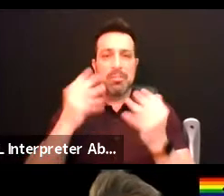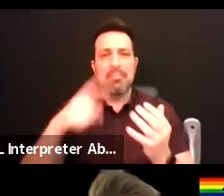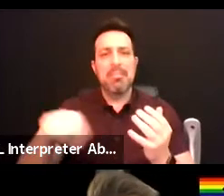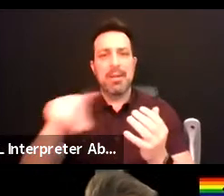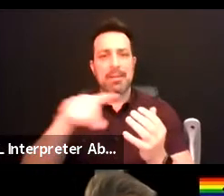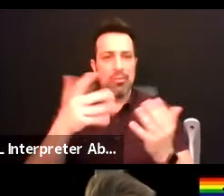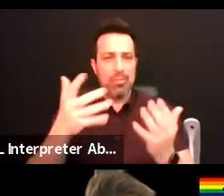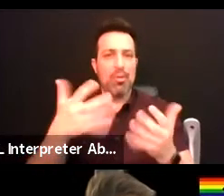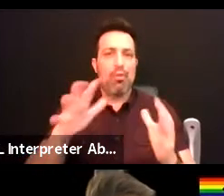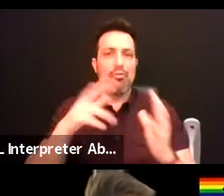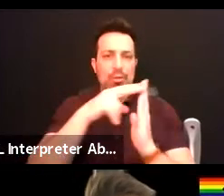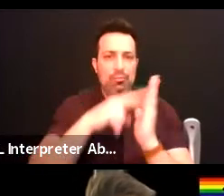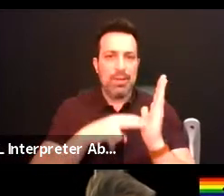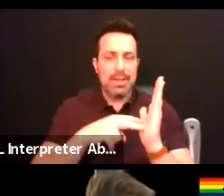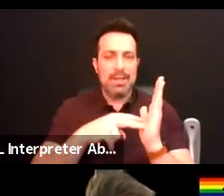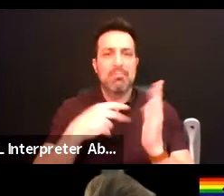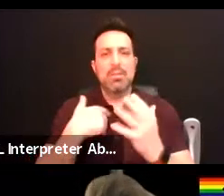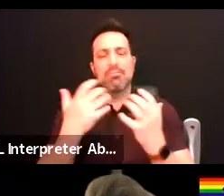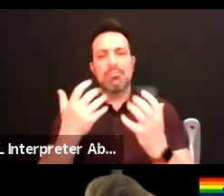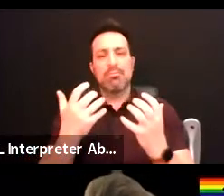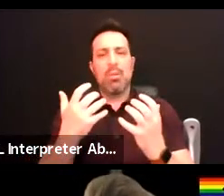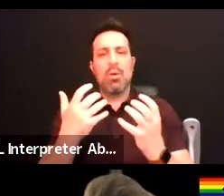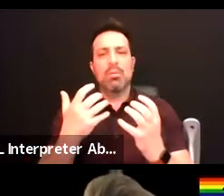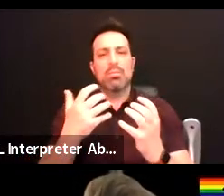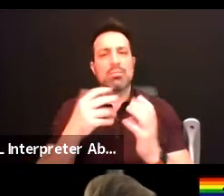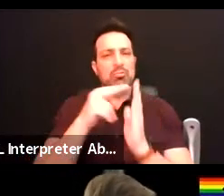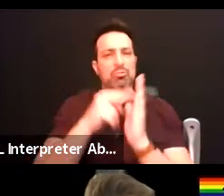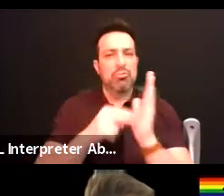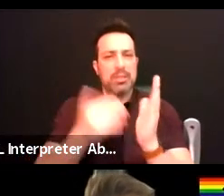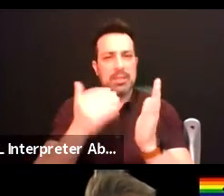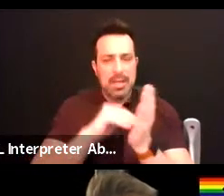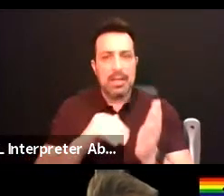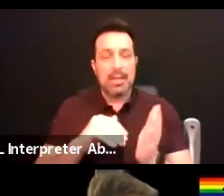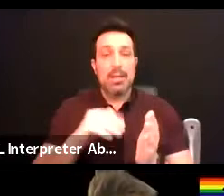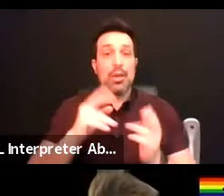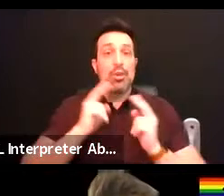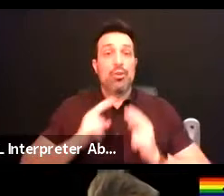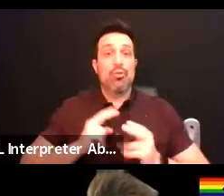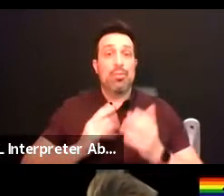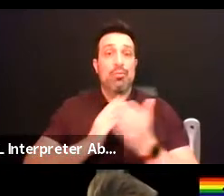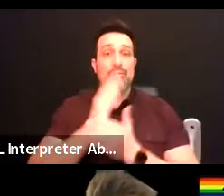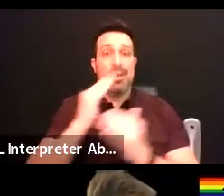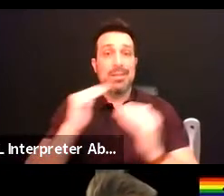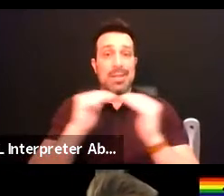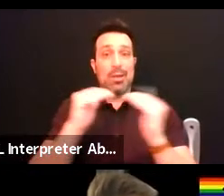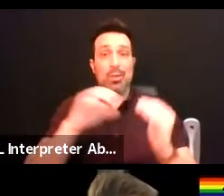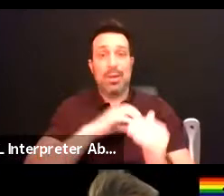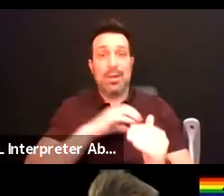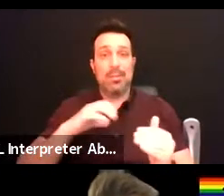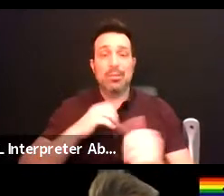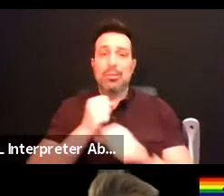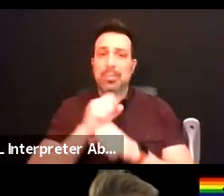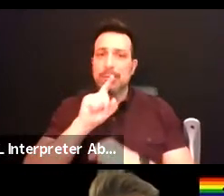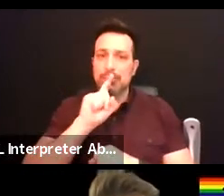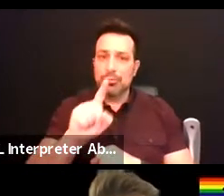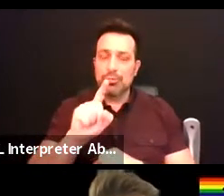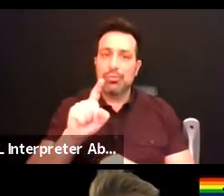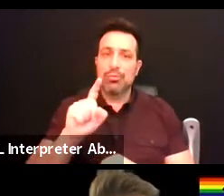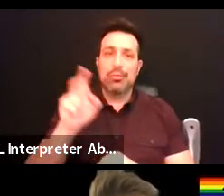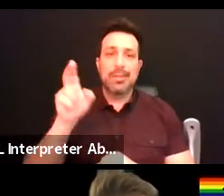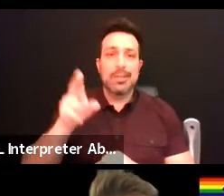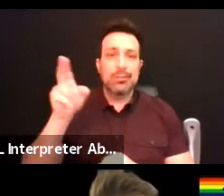already read this, but I just want to read it out loud. And that is that the Human Rights and Equity Commission will ensure that